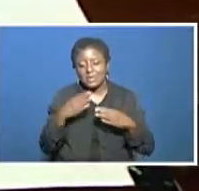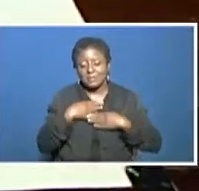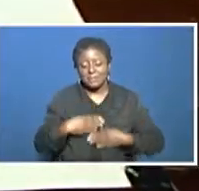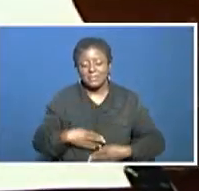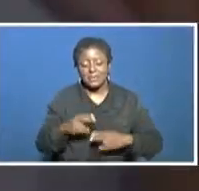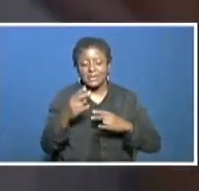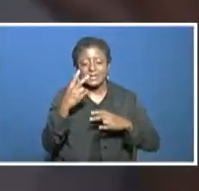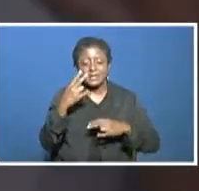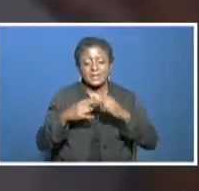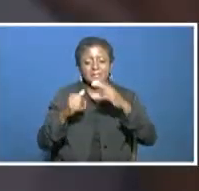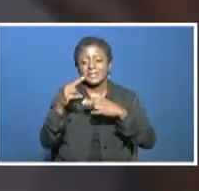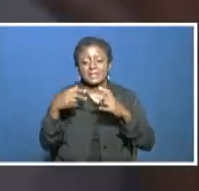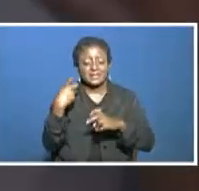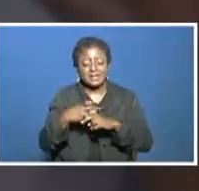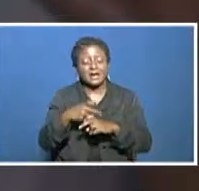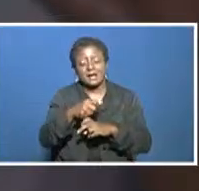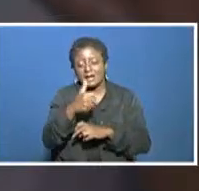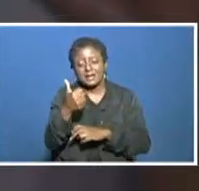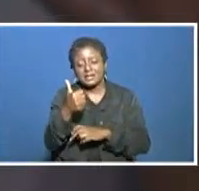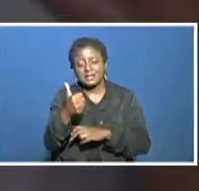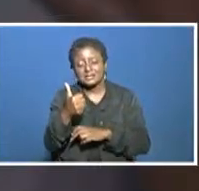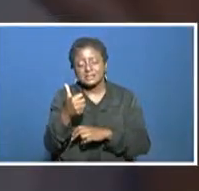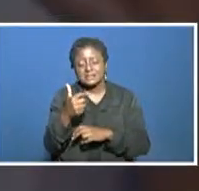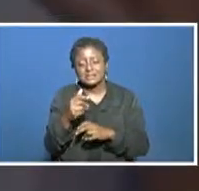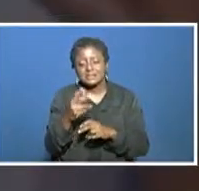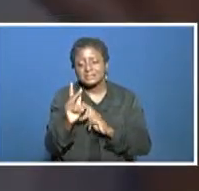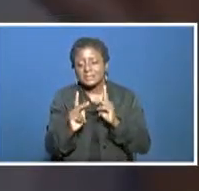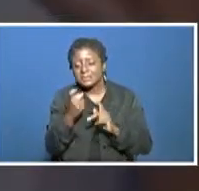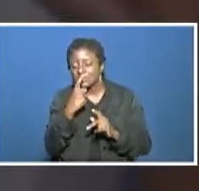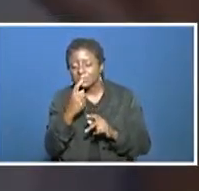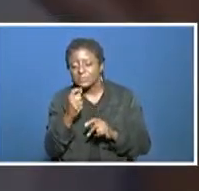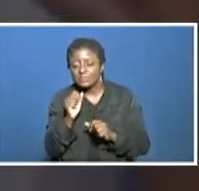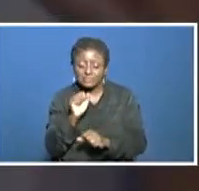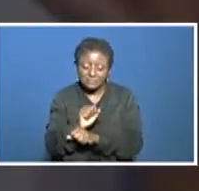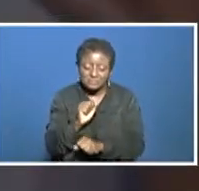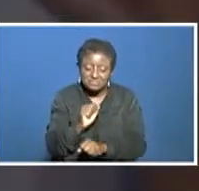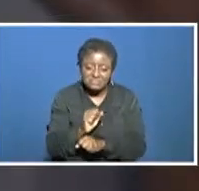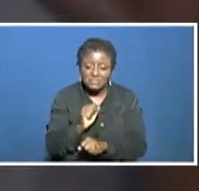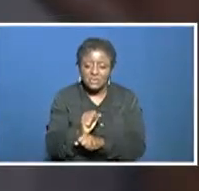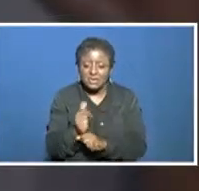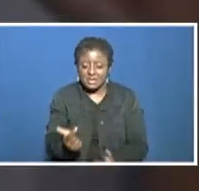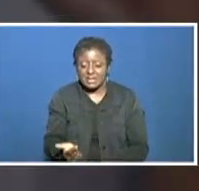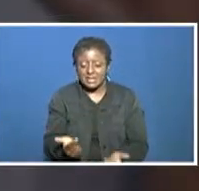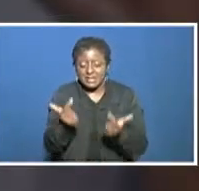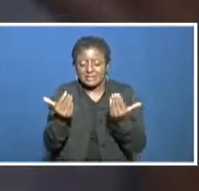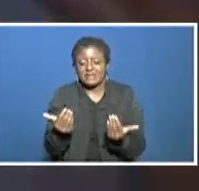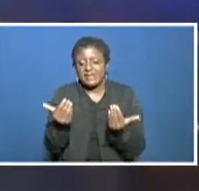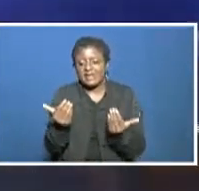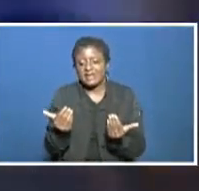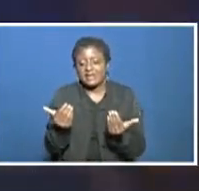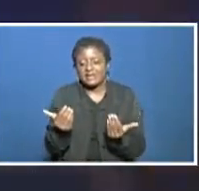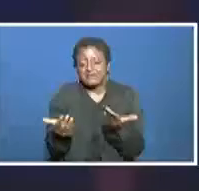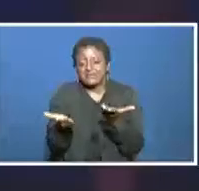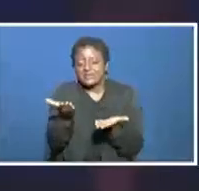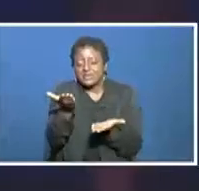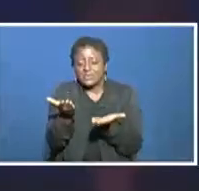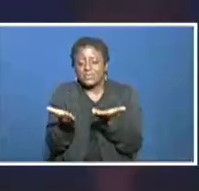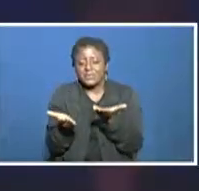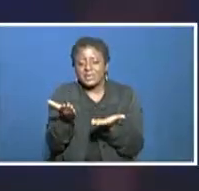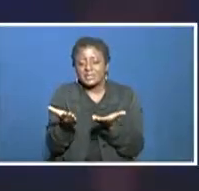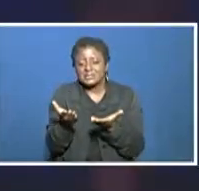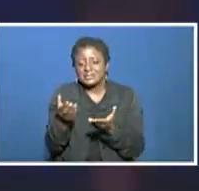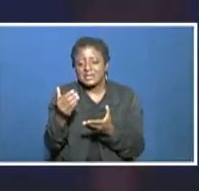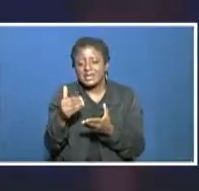them all, the intense persons who would have put in all the effort and lift the heavy weights and eat the 4,000